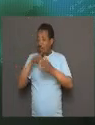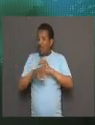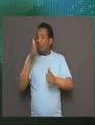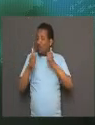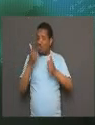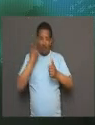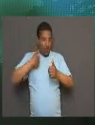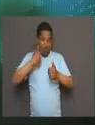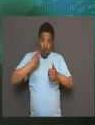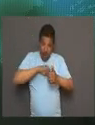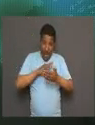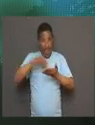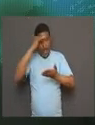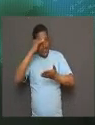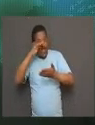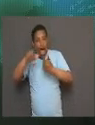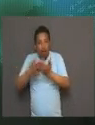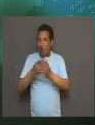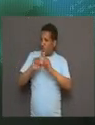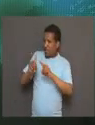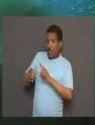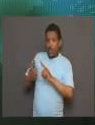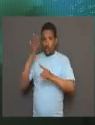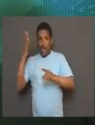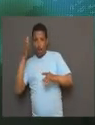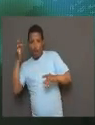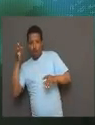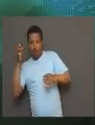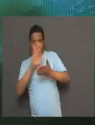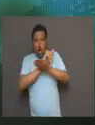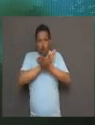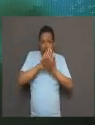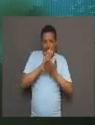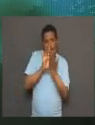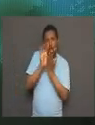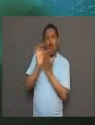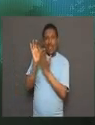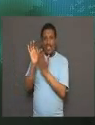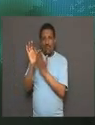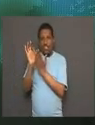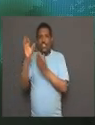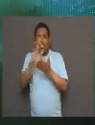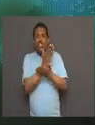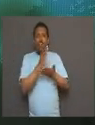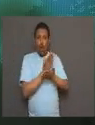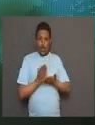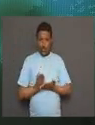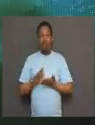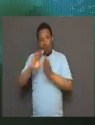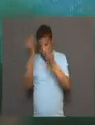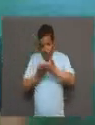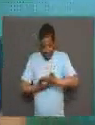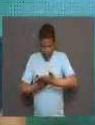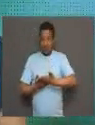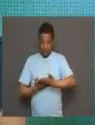learned about the different types of qualitative and quantitative distribution